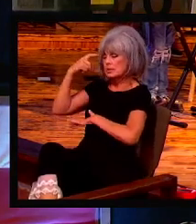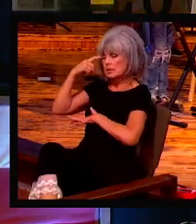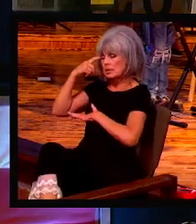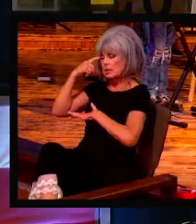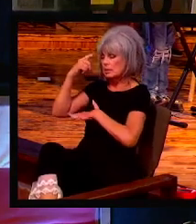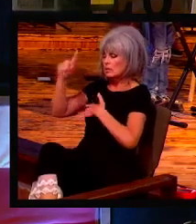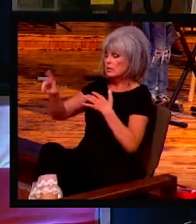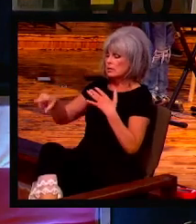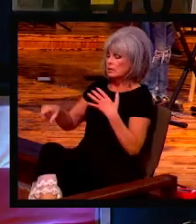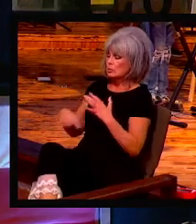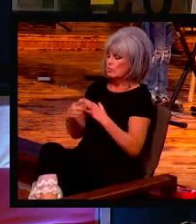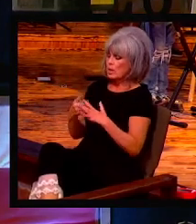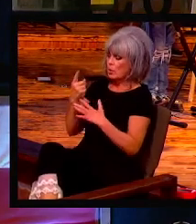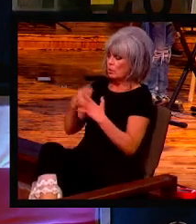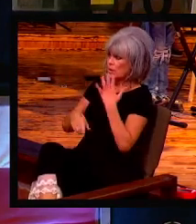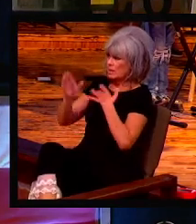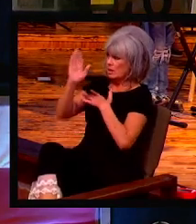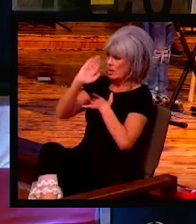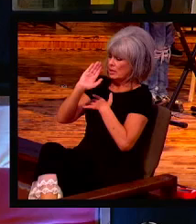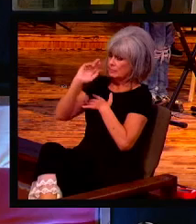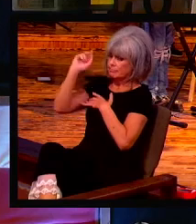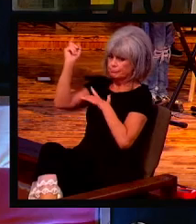for you. But then